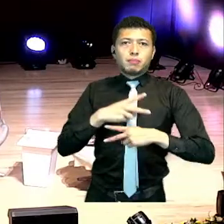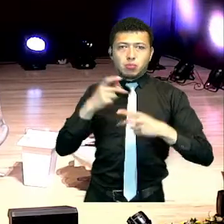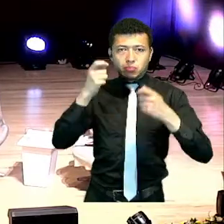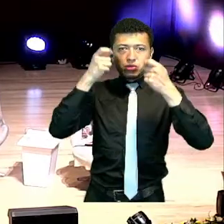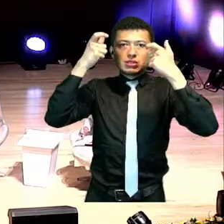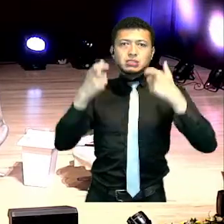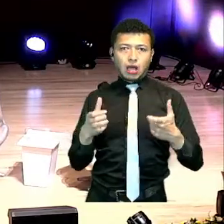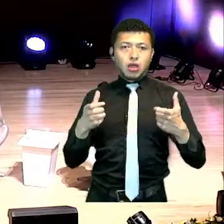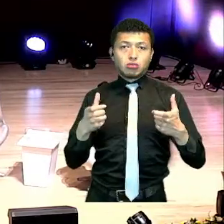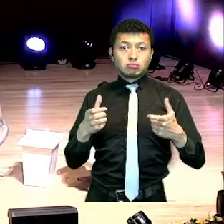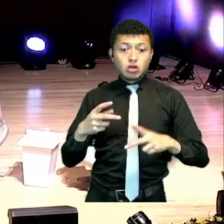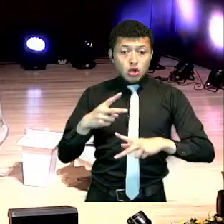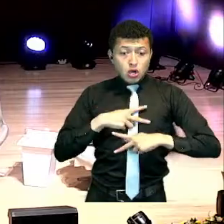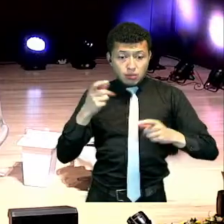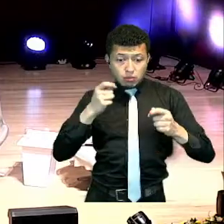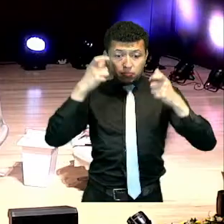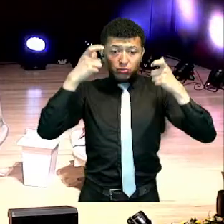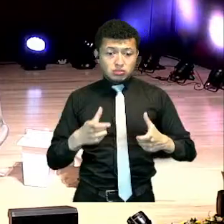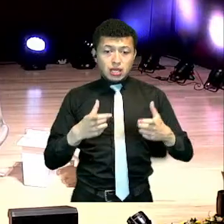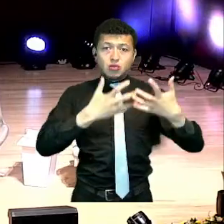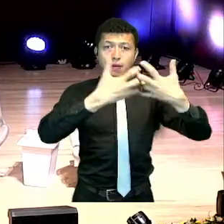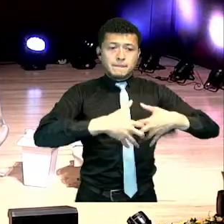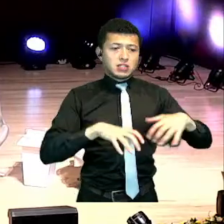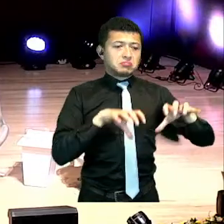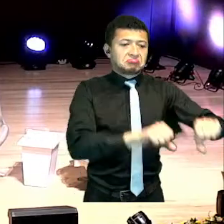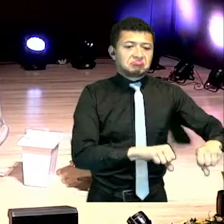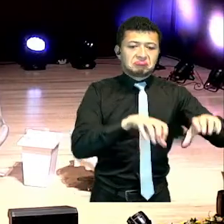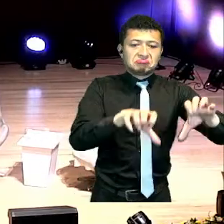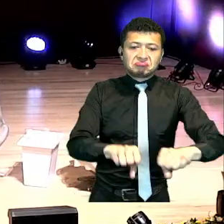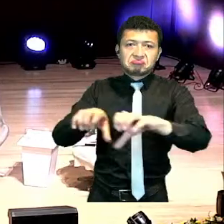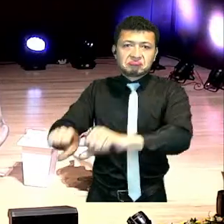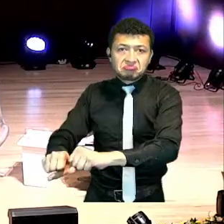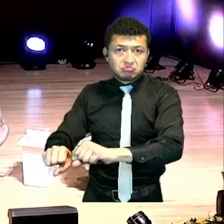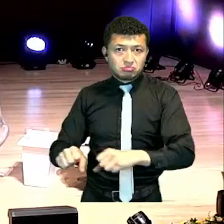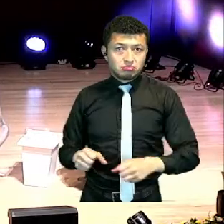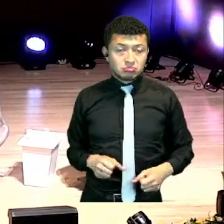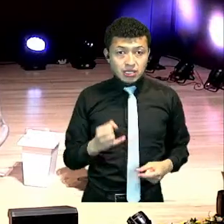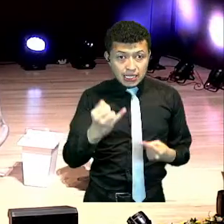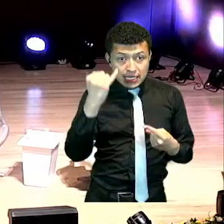on regarding people from